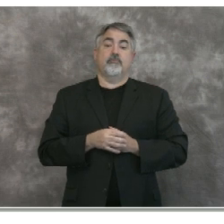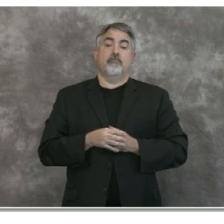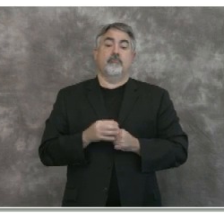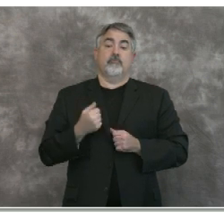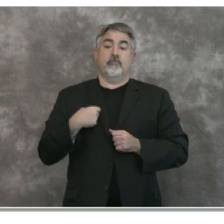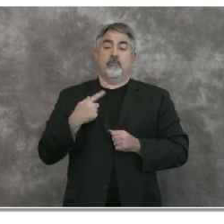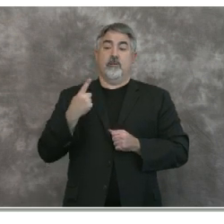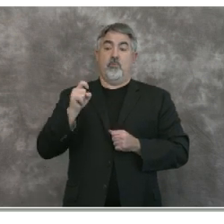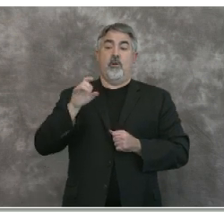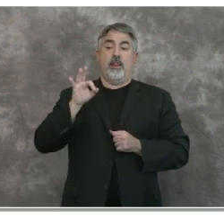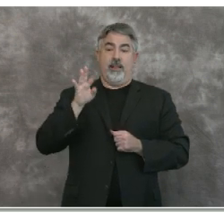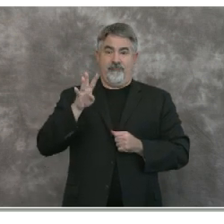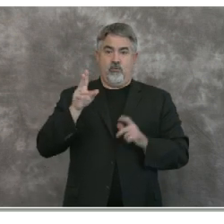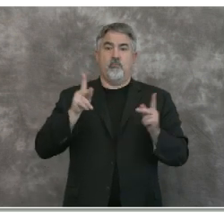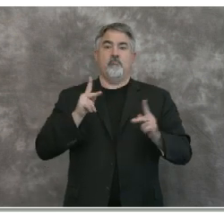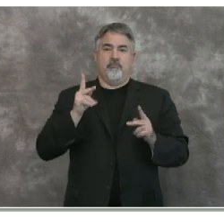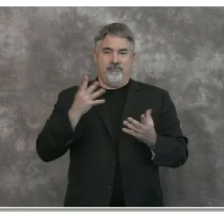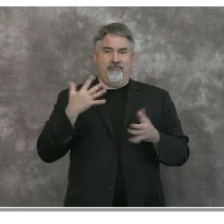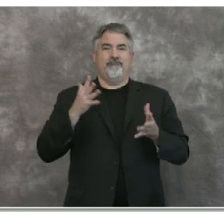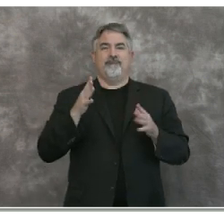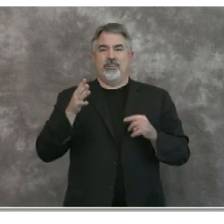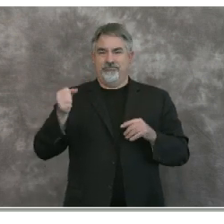individuals in our public health motel rooms for